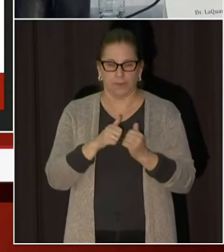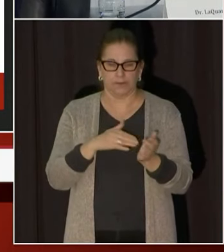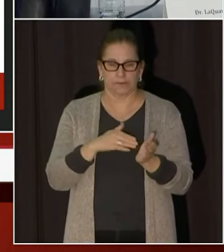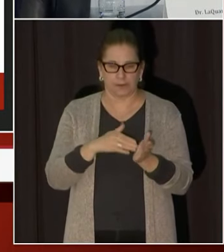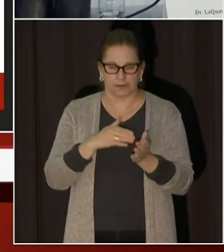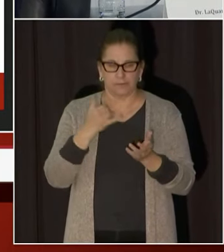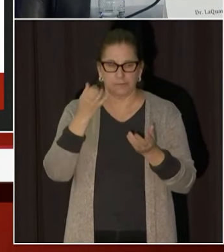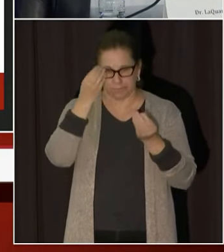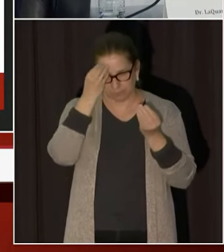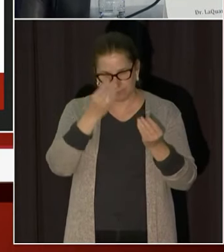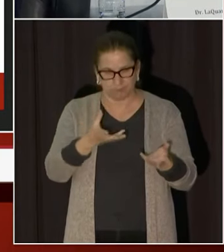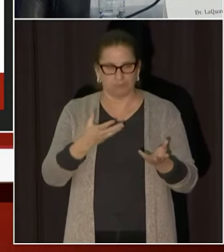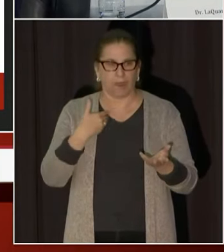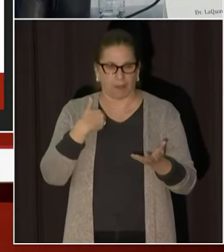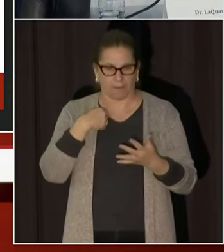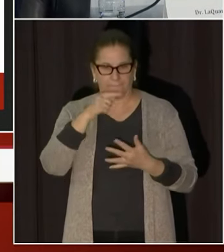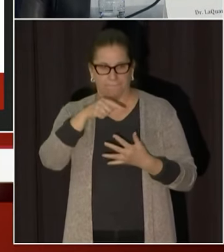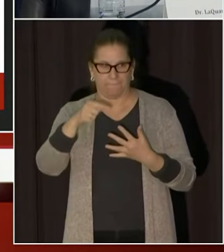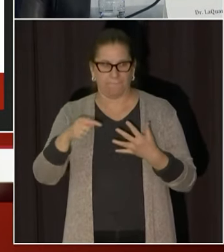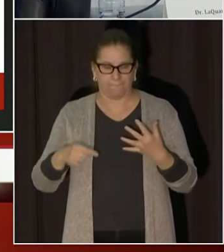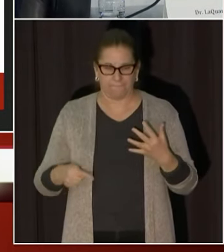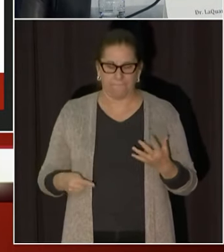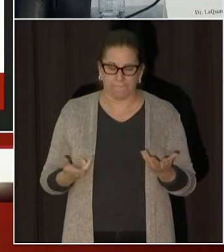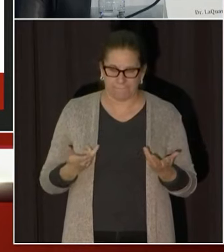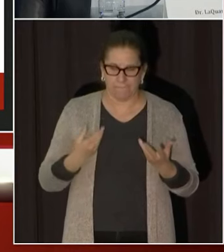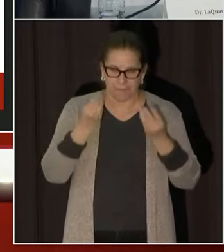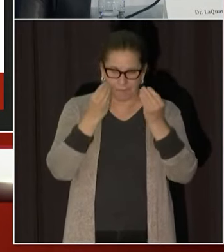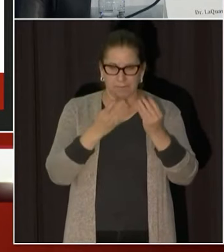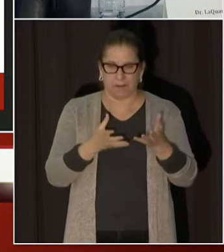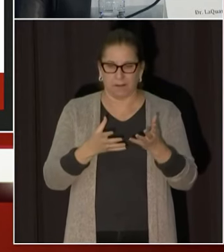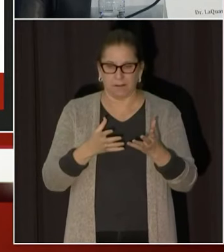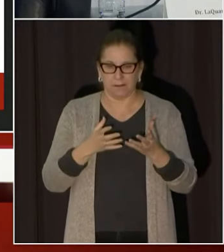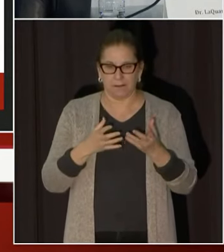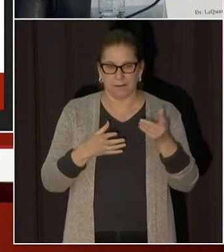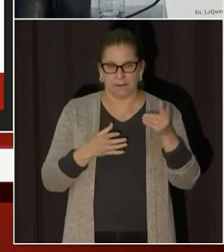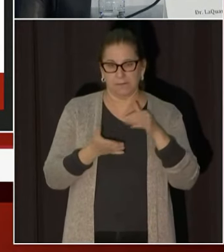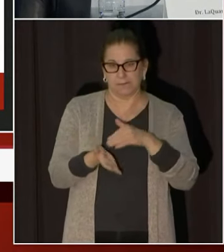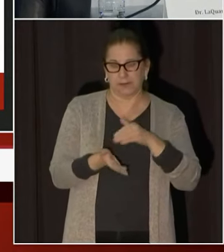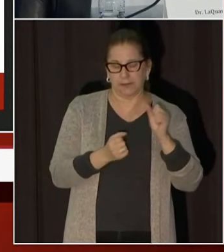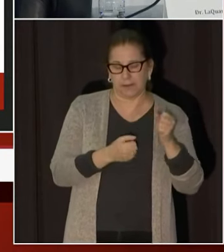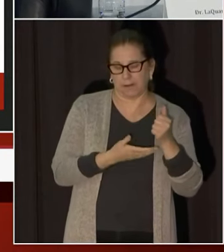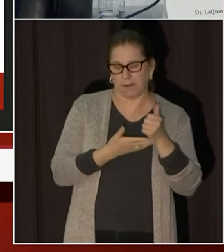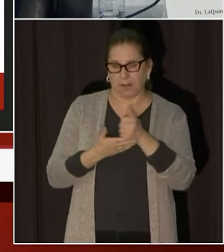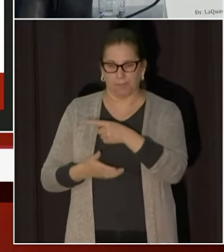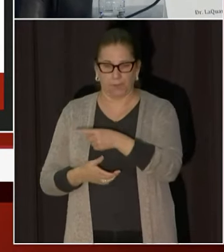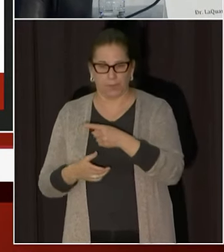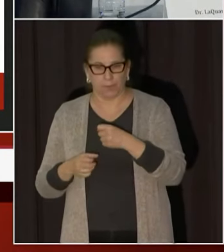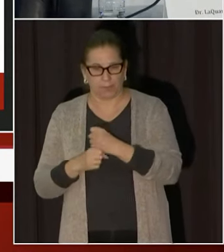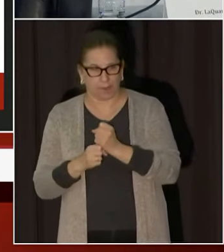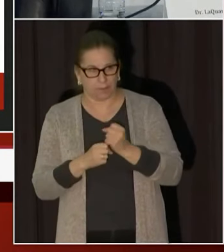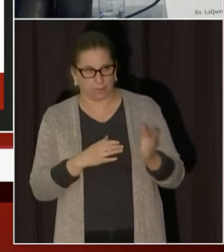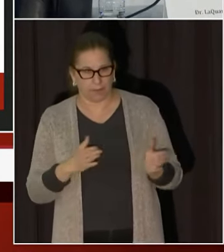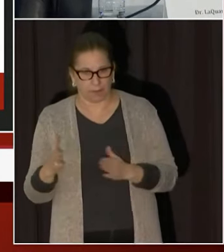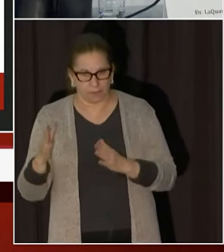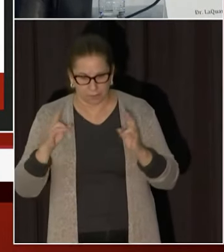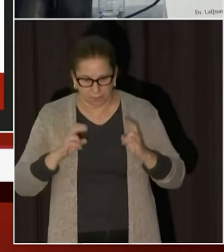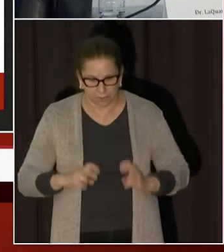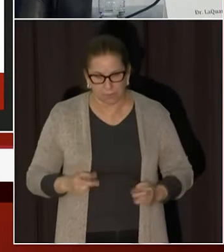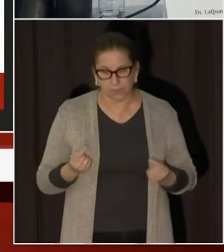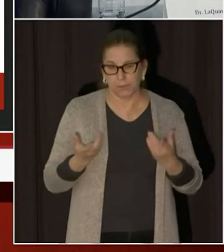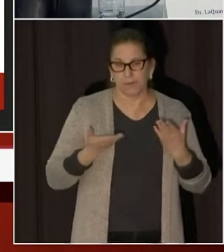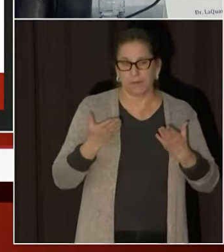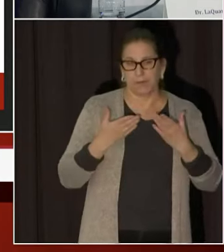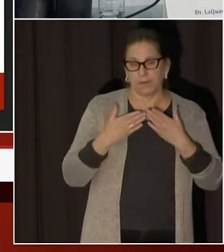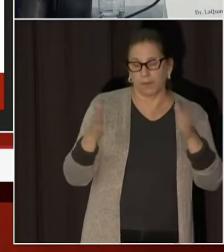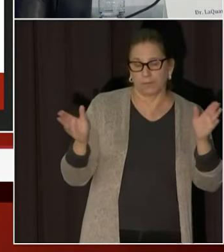you for assistance with assessing these symptoms, we want you to have a really low threshold for testing them from